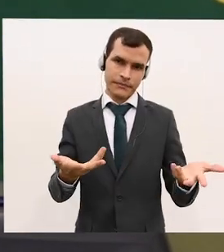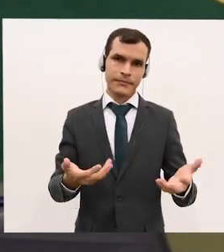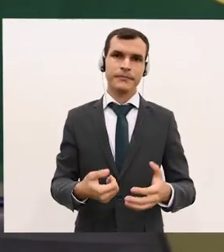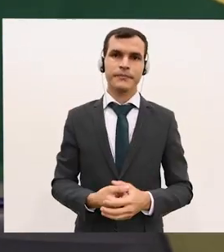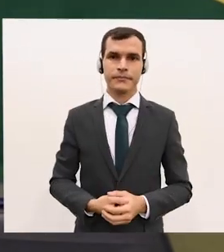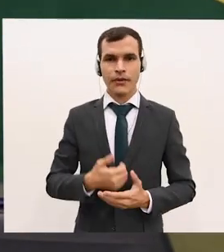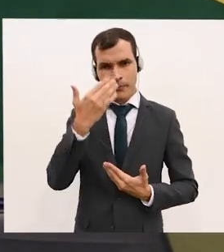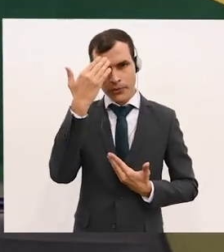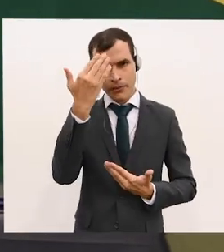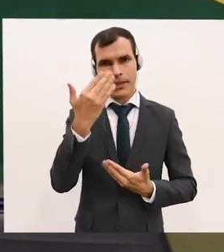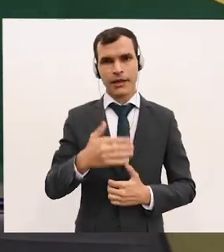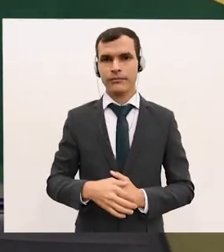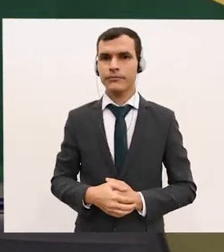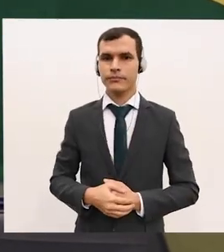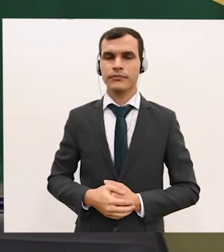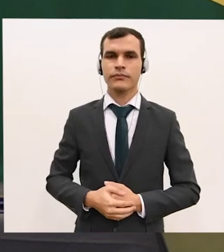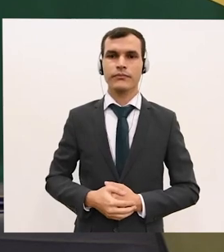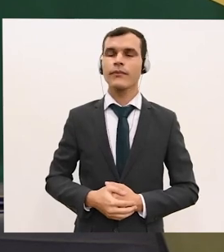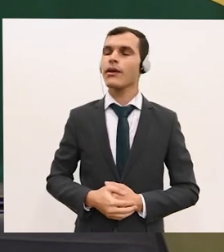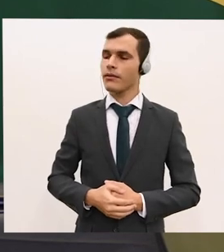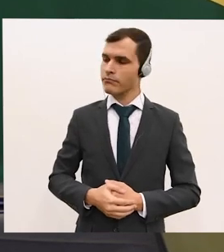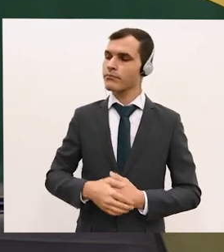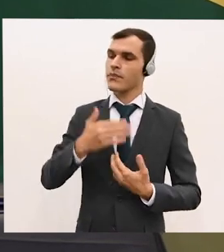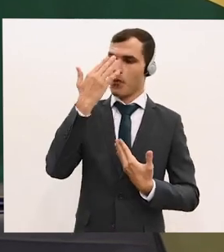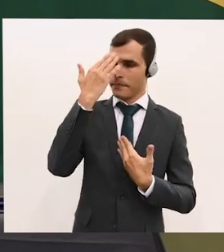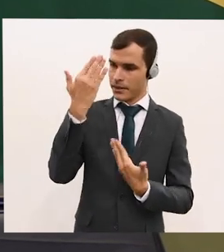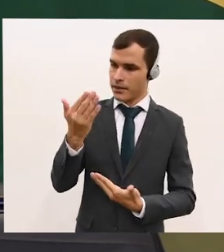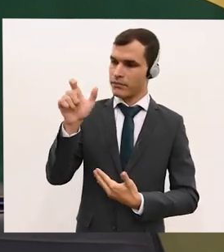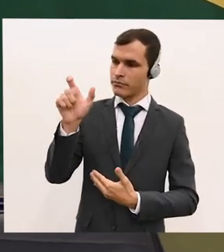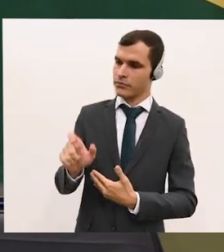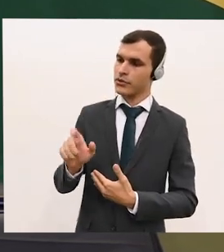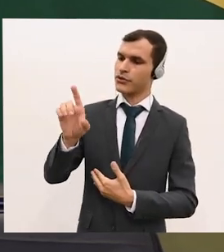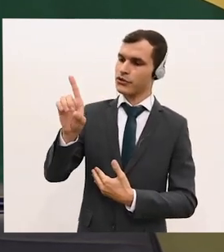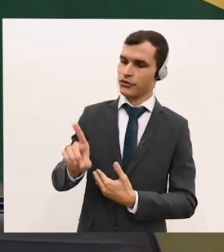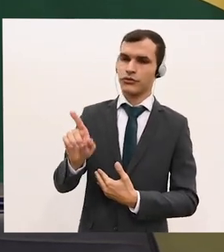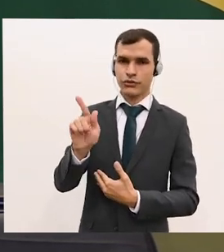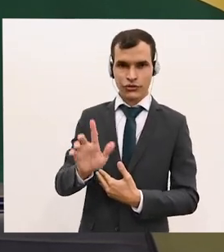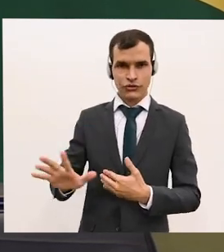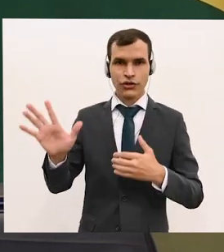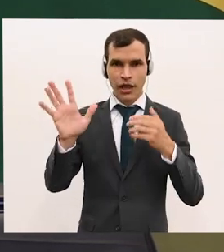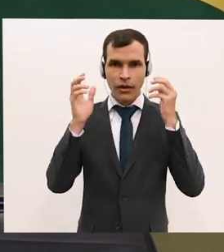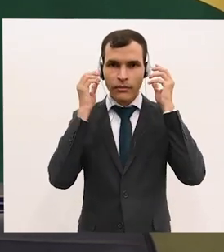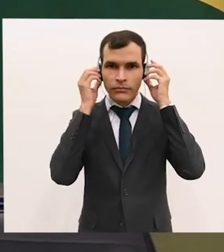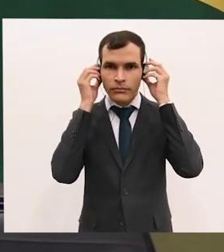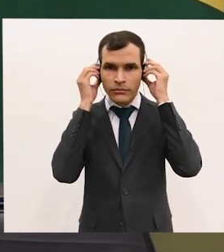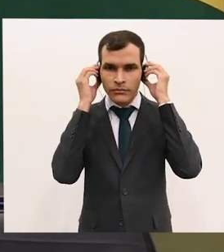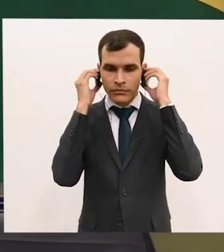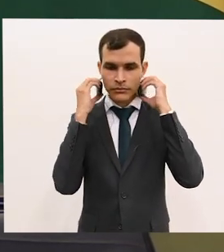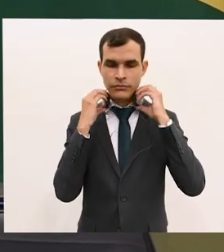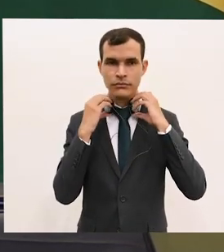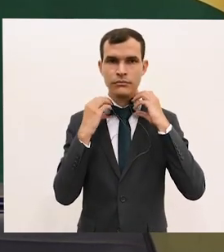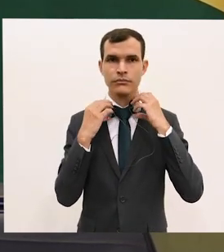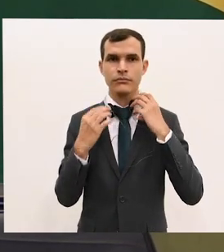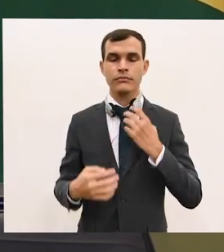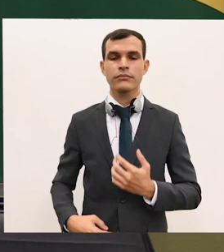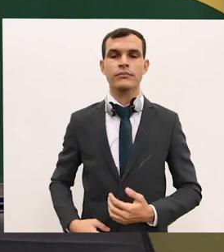Muito obrigado, senhora diretora-geral, por essa análise mais do que realista, uma análise